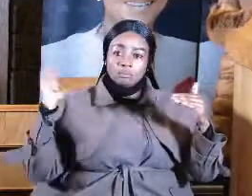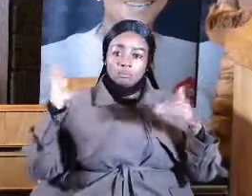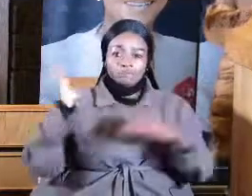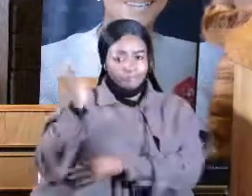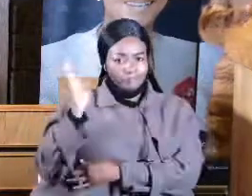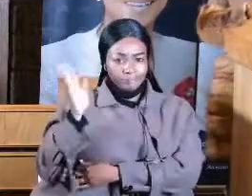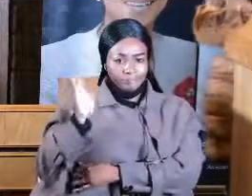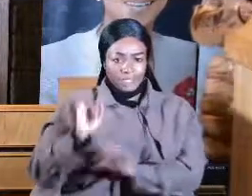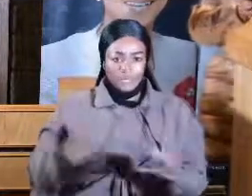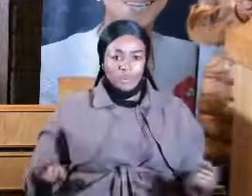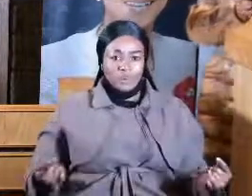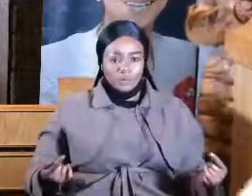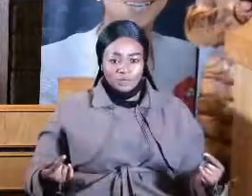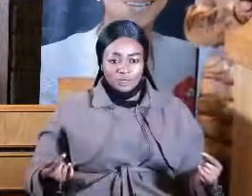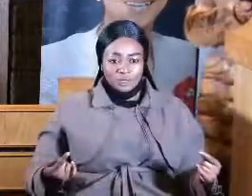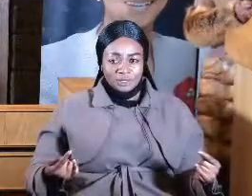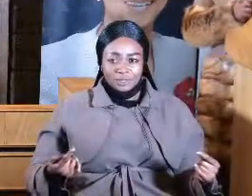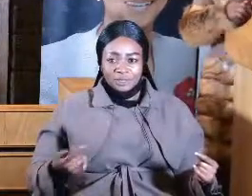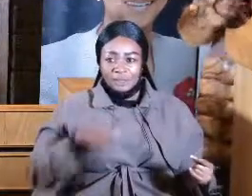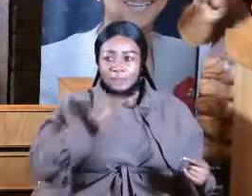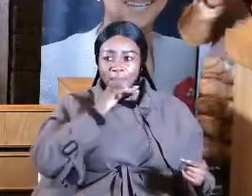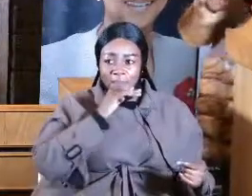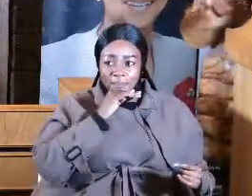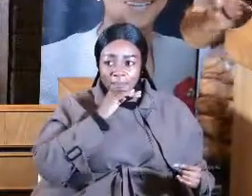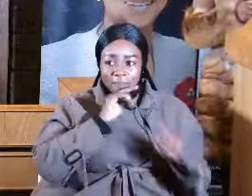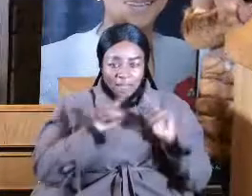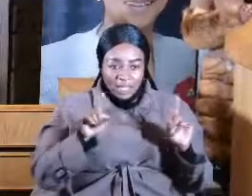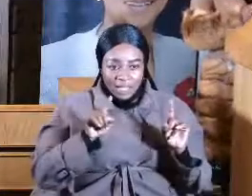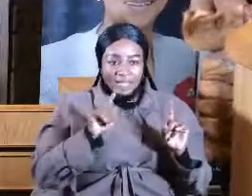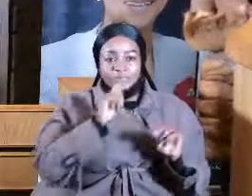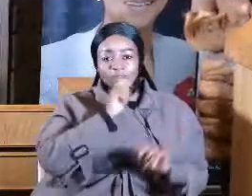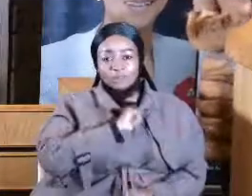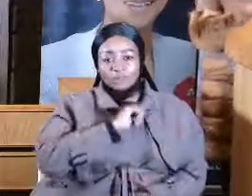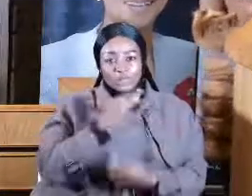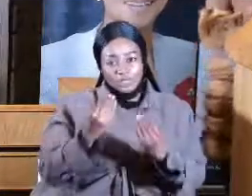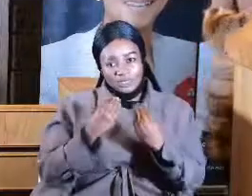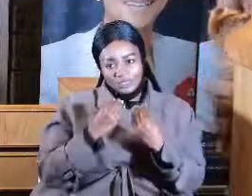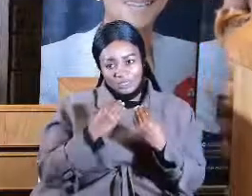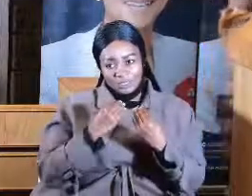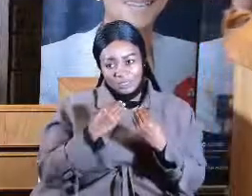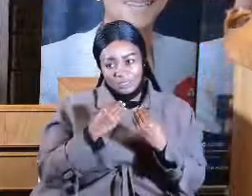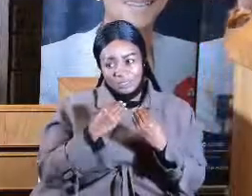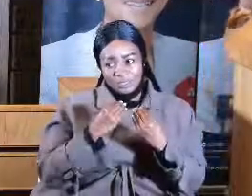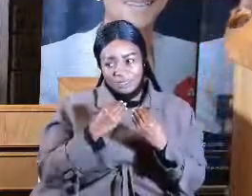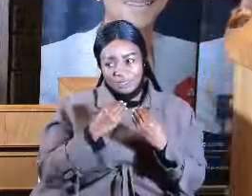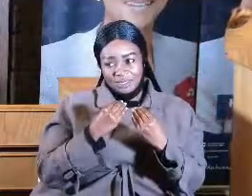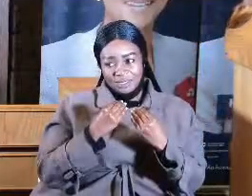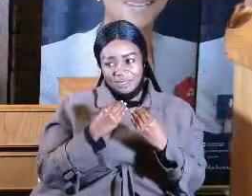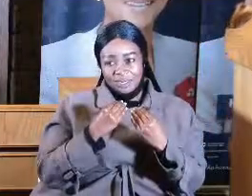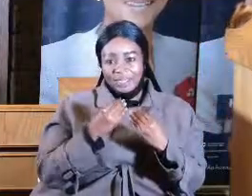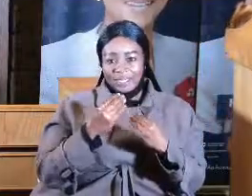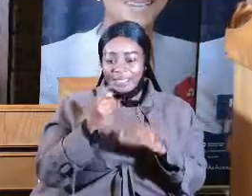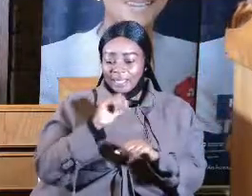also that taught me, actually not only teaching me, but reminded me that there is nothing that we can teach a